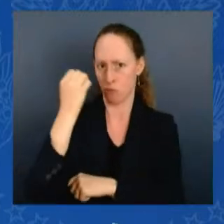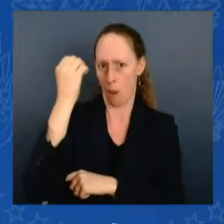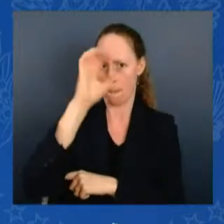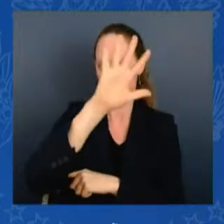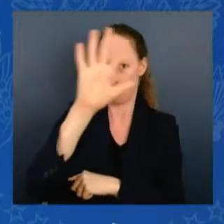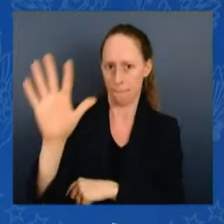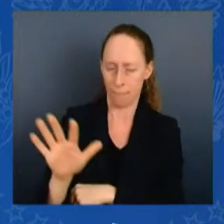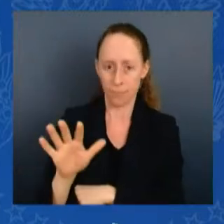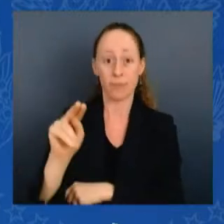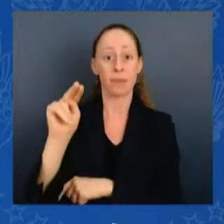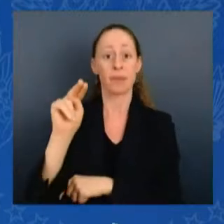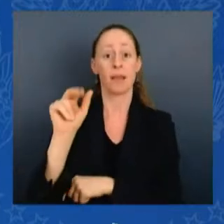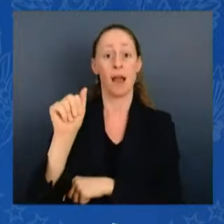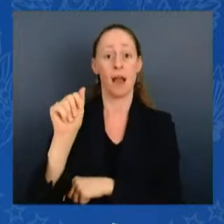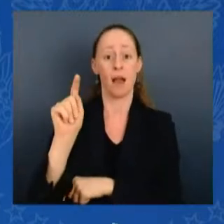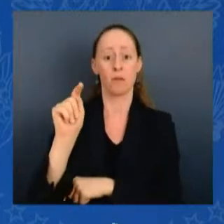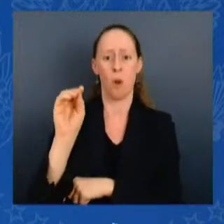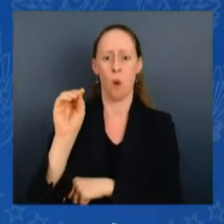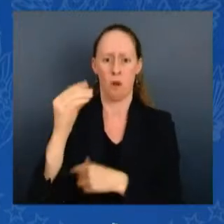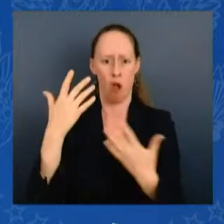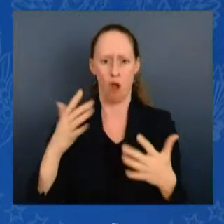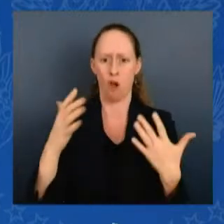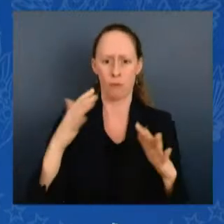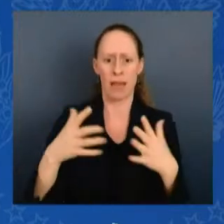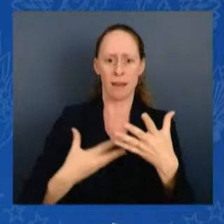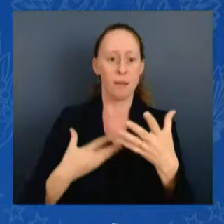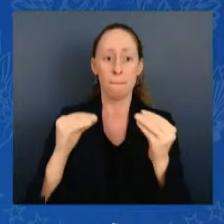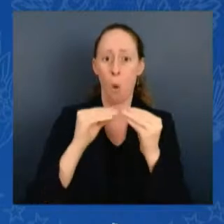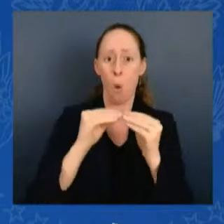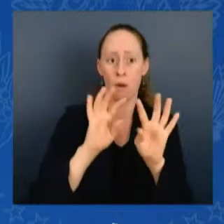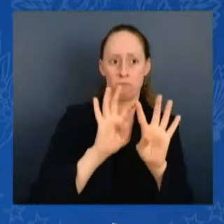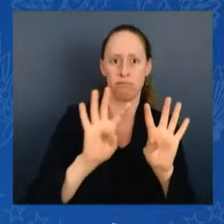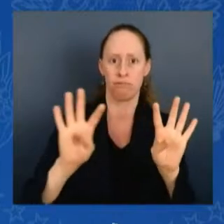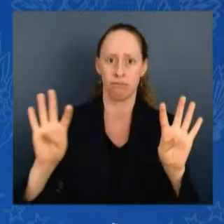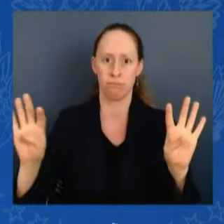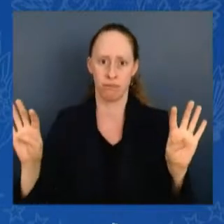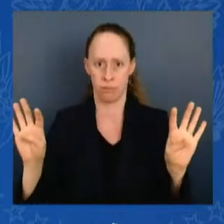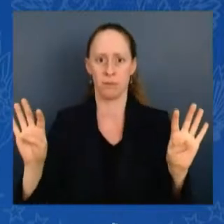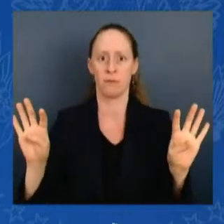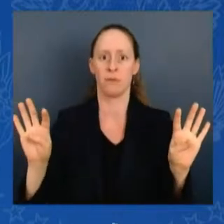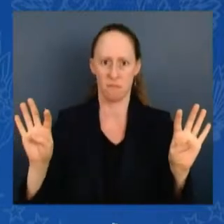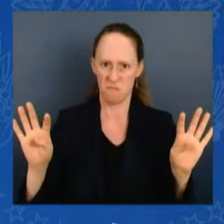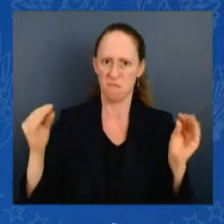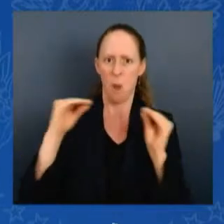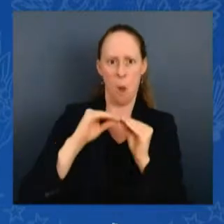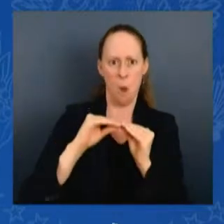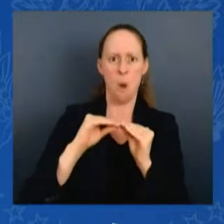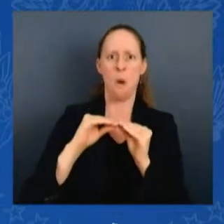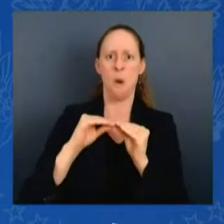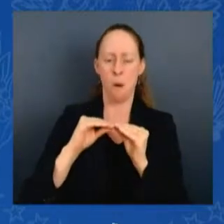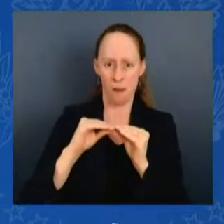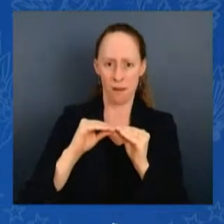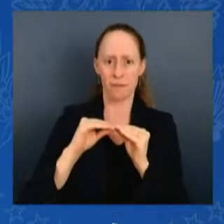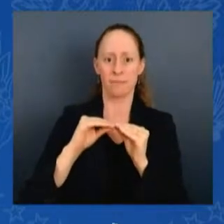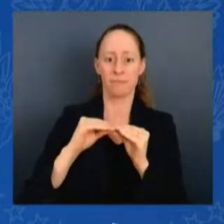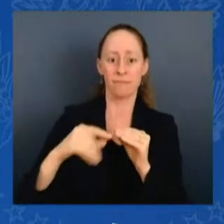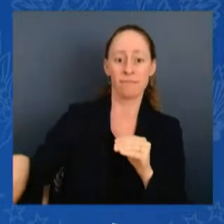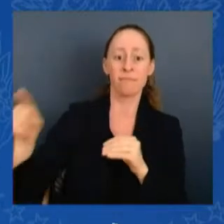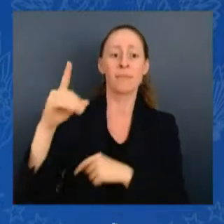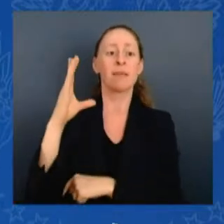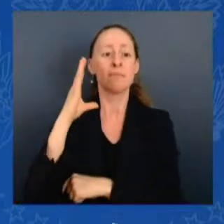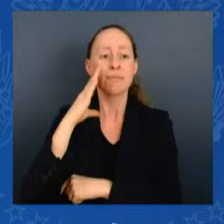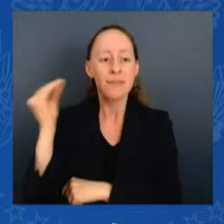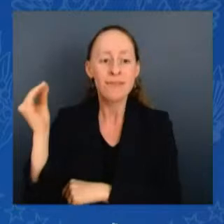east, but also adding 4 more in Bulgaria, Hungary, Romania, and Slovakia,